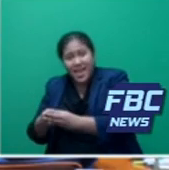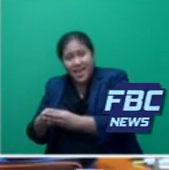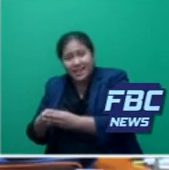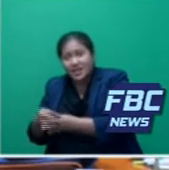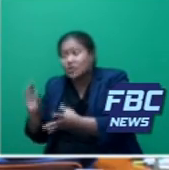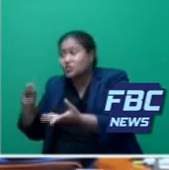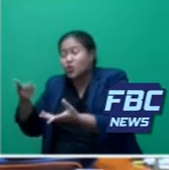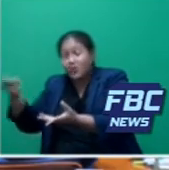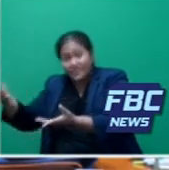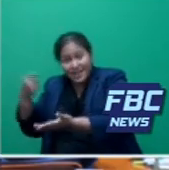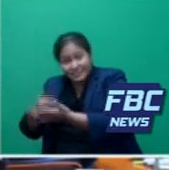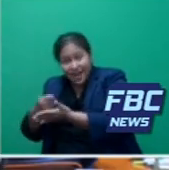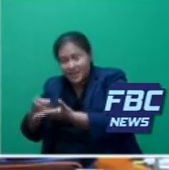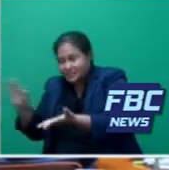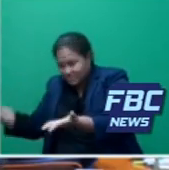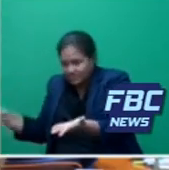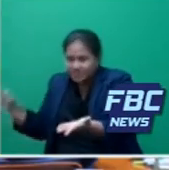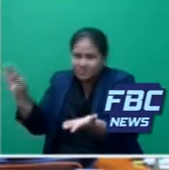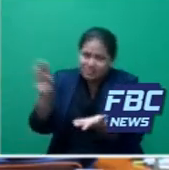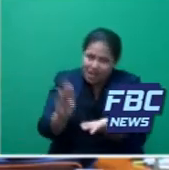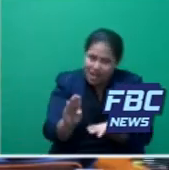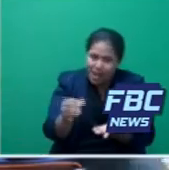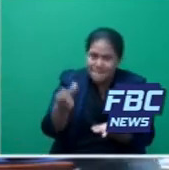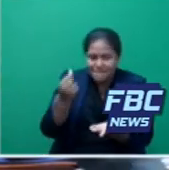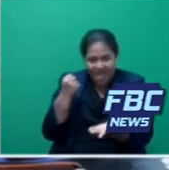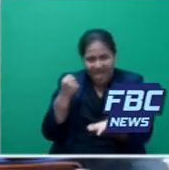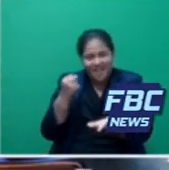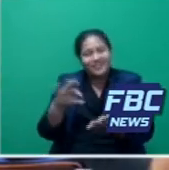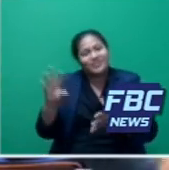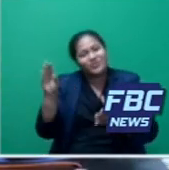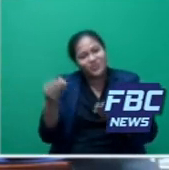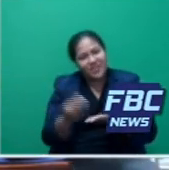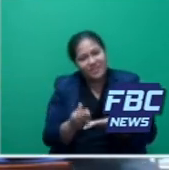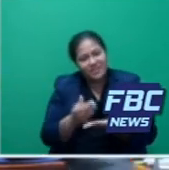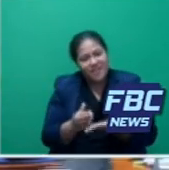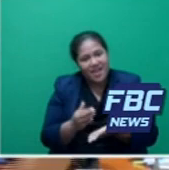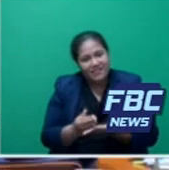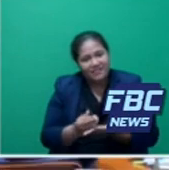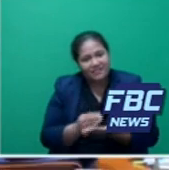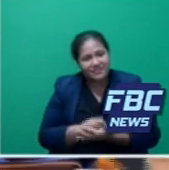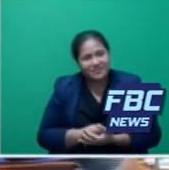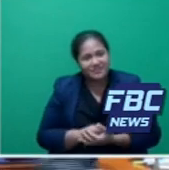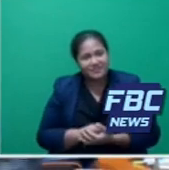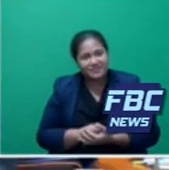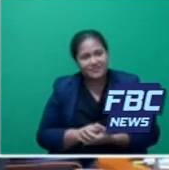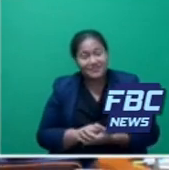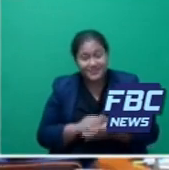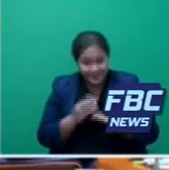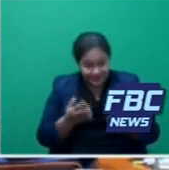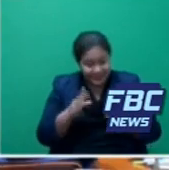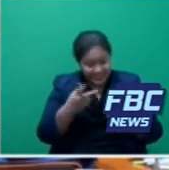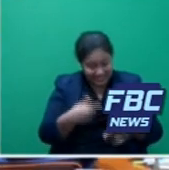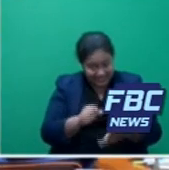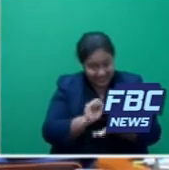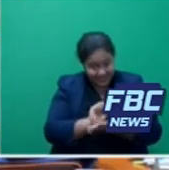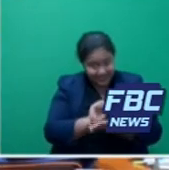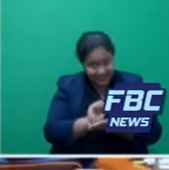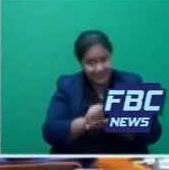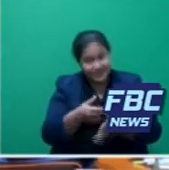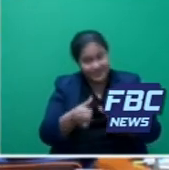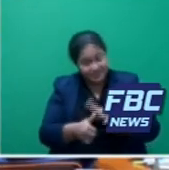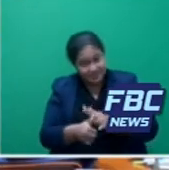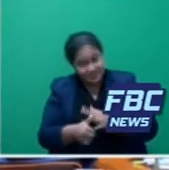money now, it's okay for the next 2 years, and if they subsequently lose their home, they've lost their home and they've lost their